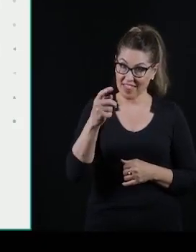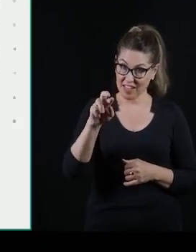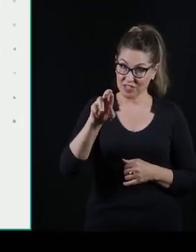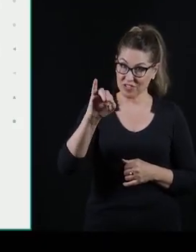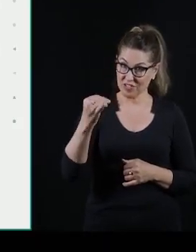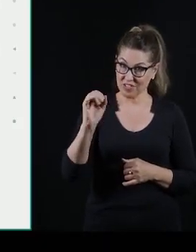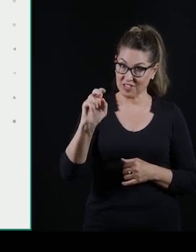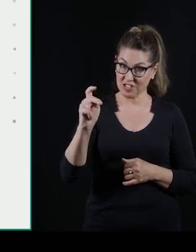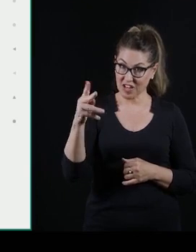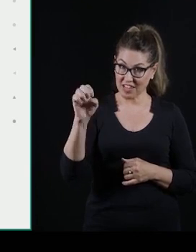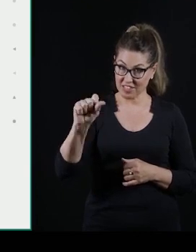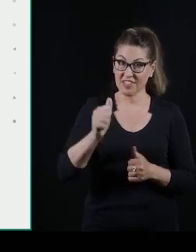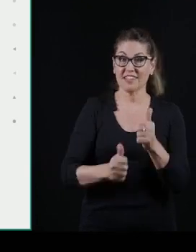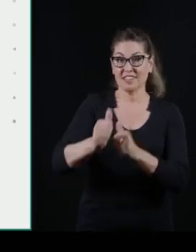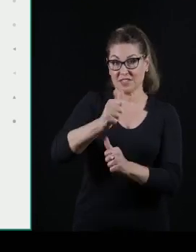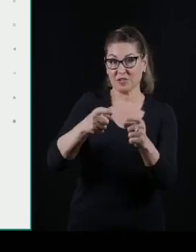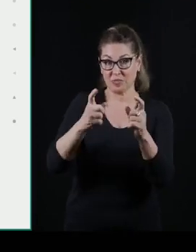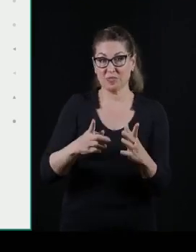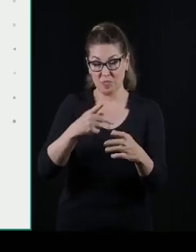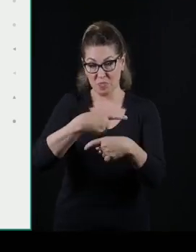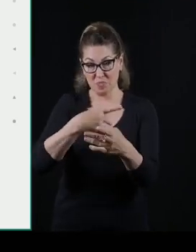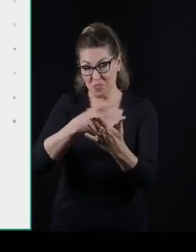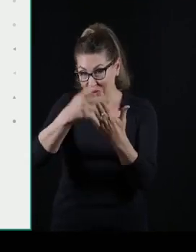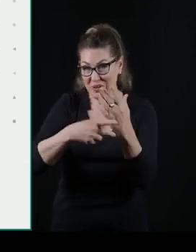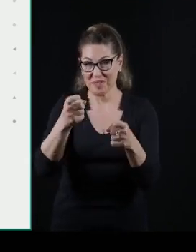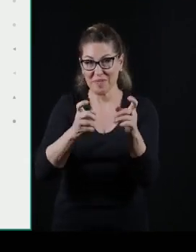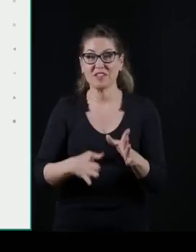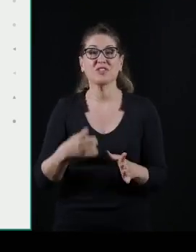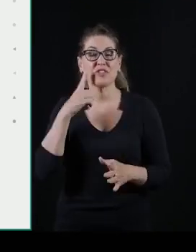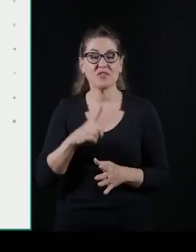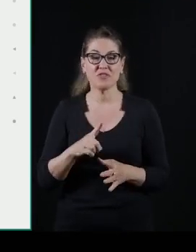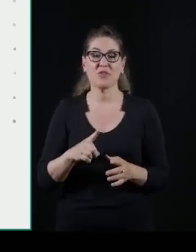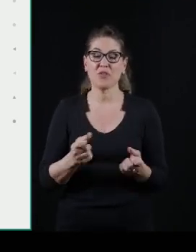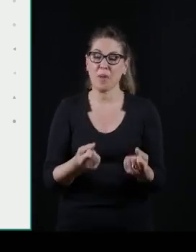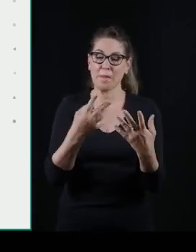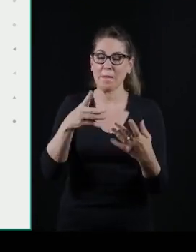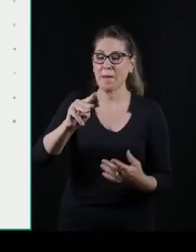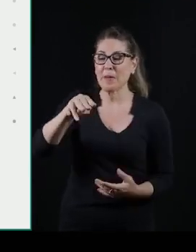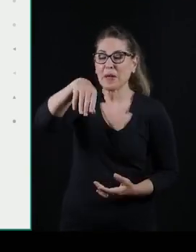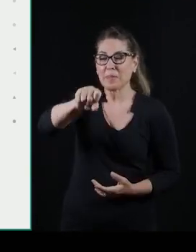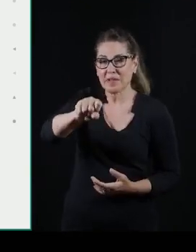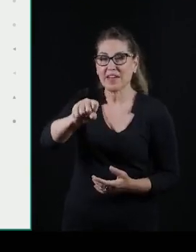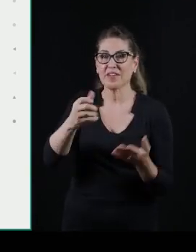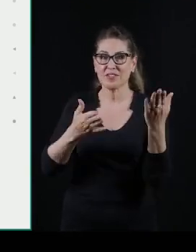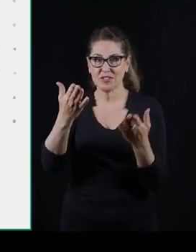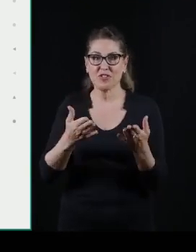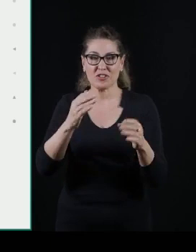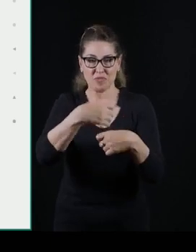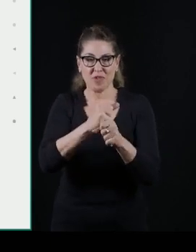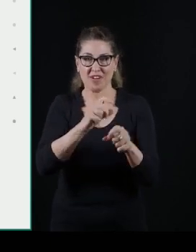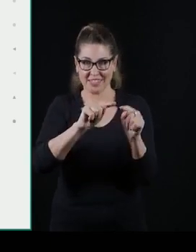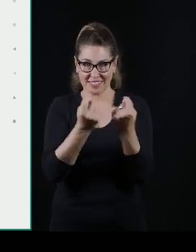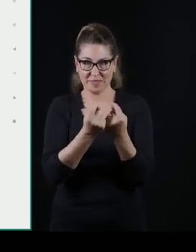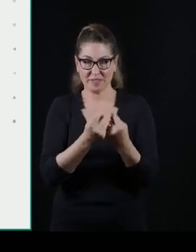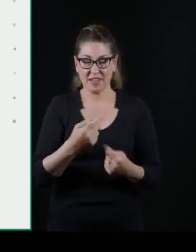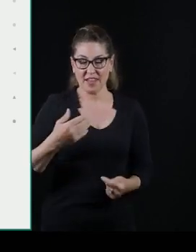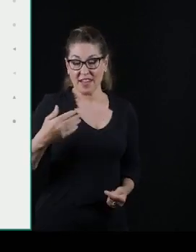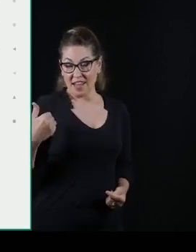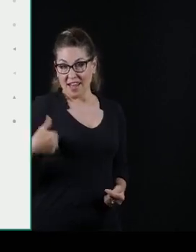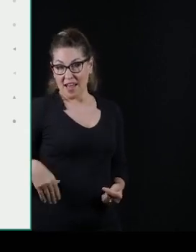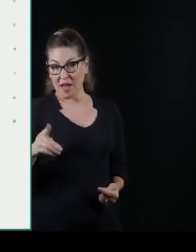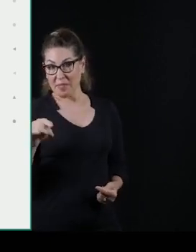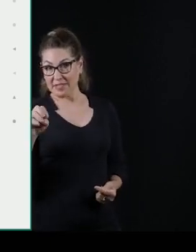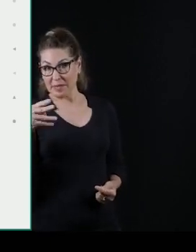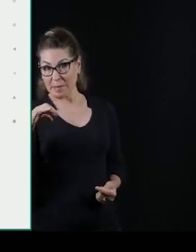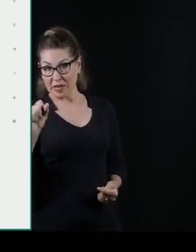I'm Lester Jackson, a senior program manager on the PlayFab multiplayer hosted servers product team. And I'm Dimitris, a